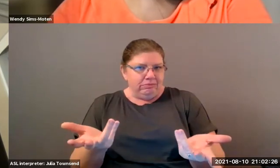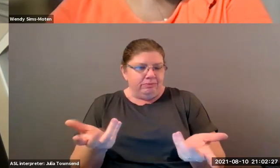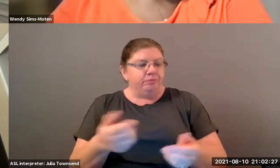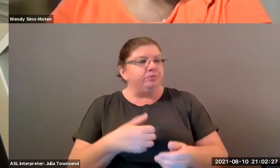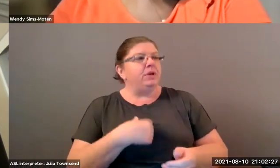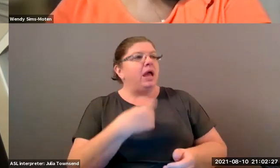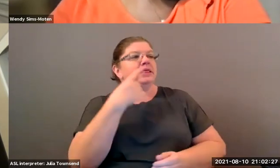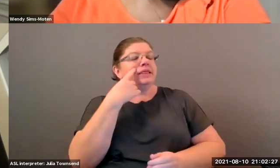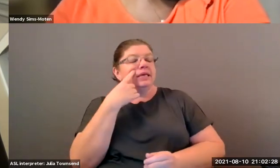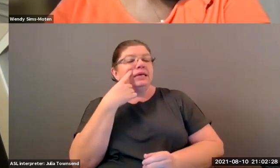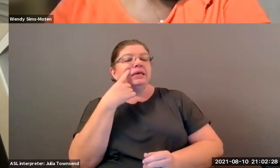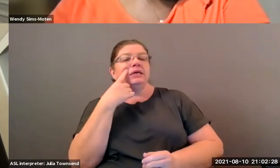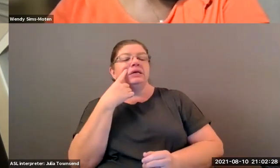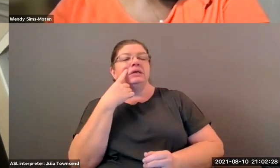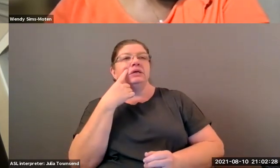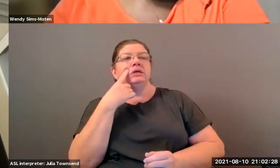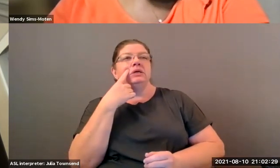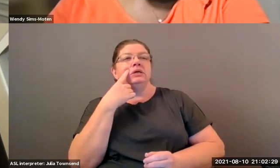think that